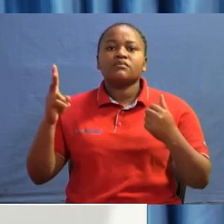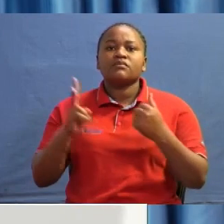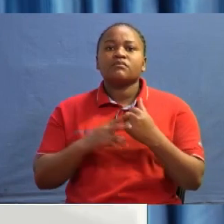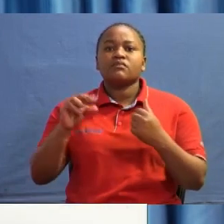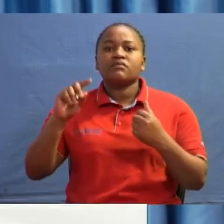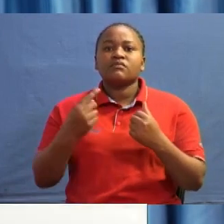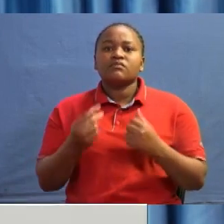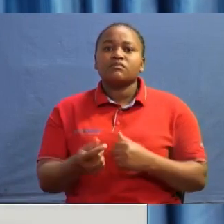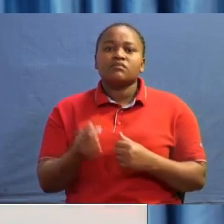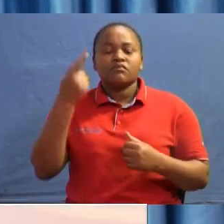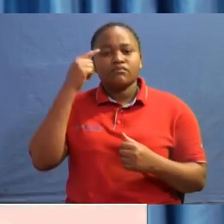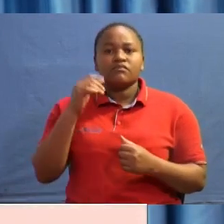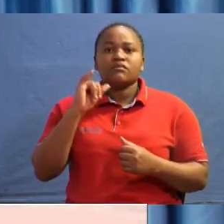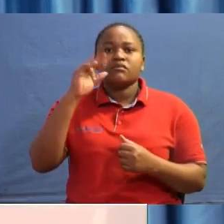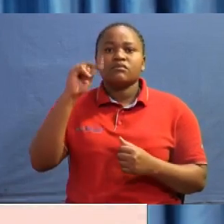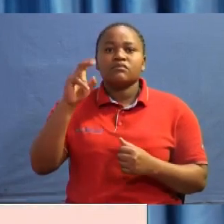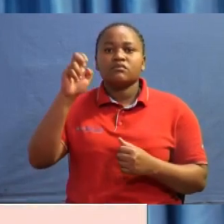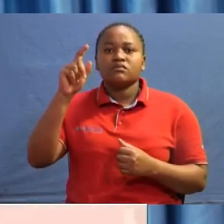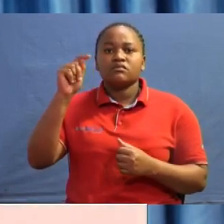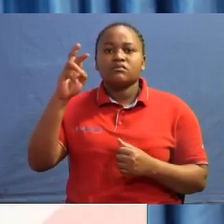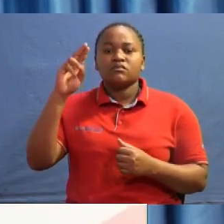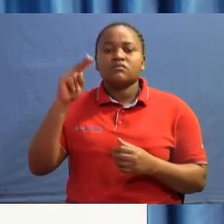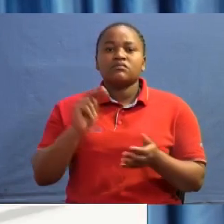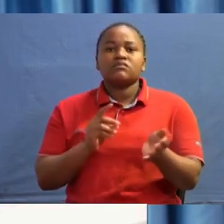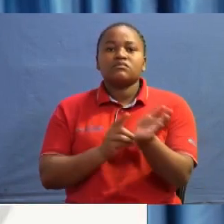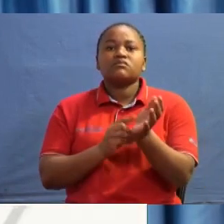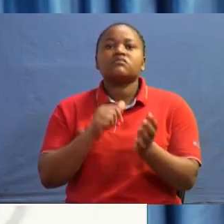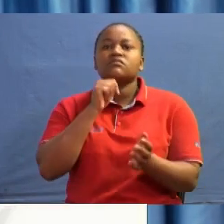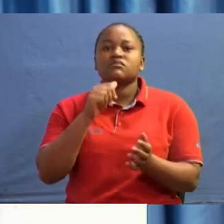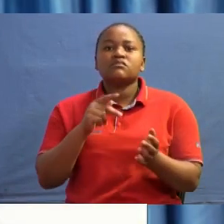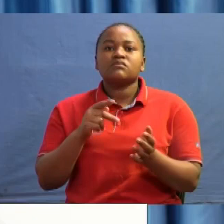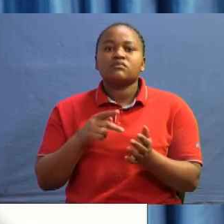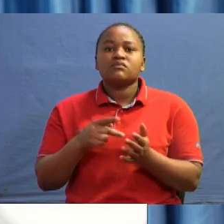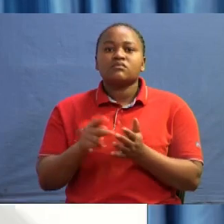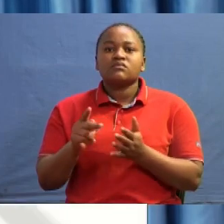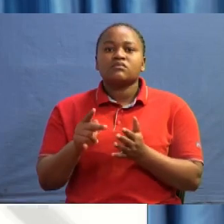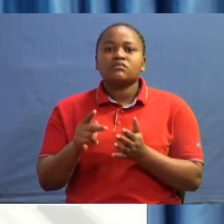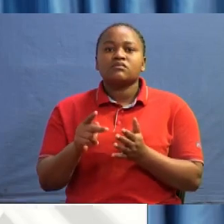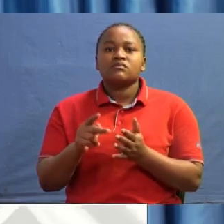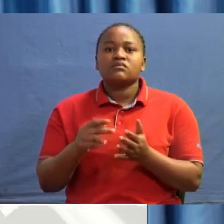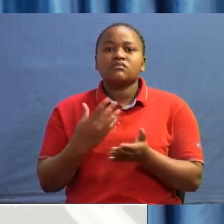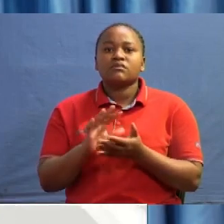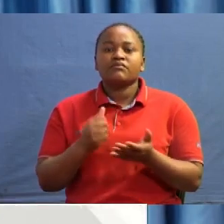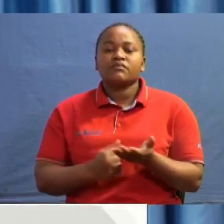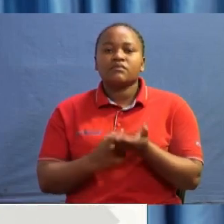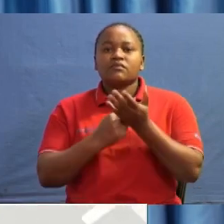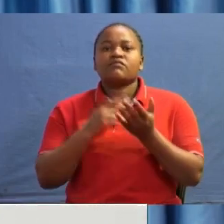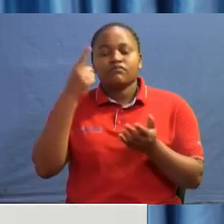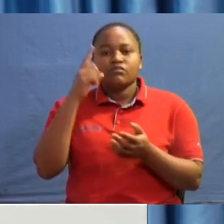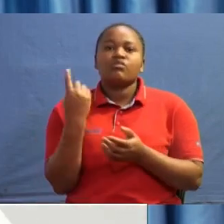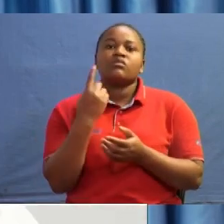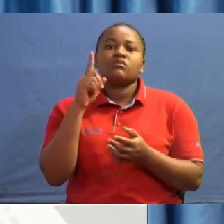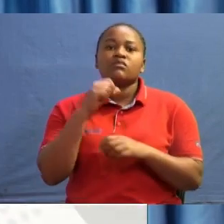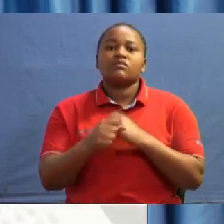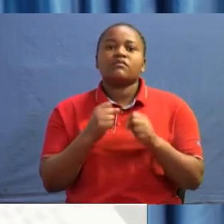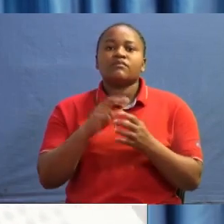70,000 shillings for intern doctors. It is not a salary, it is a stipend for only 1 year, and